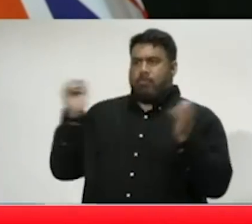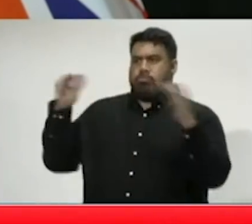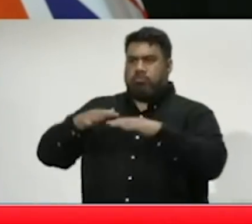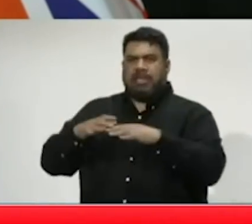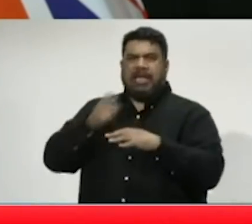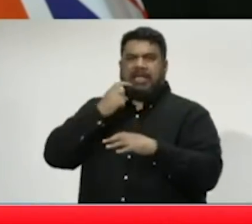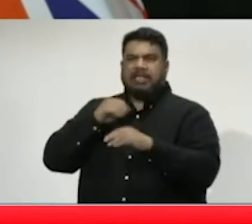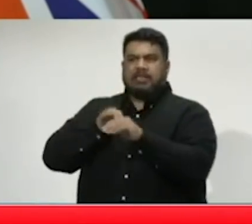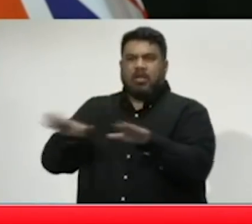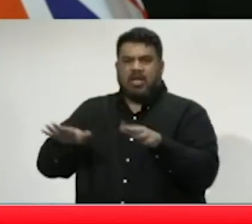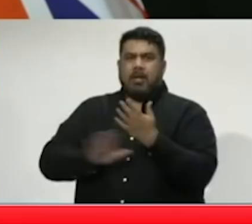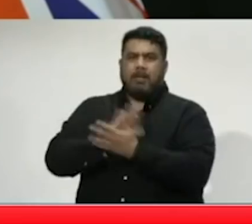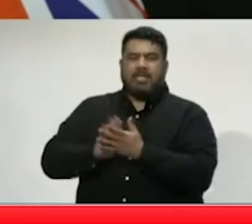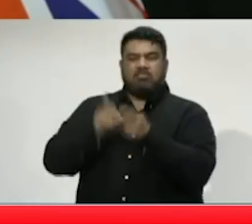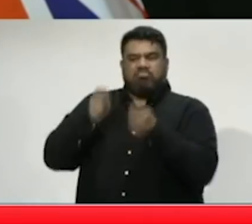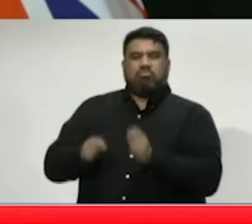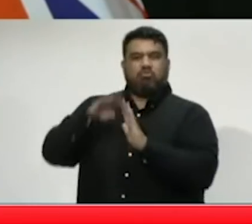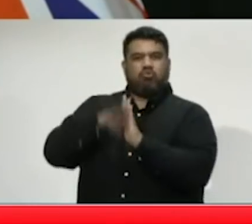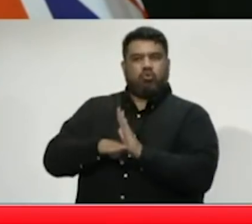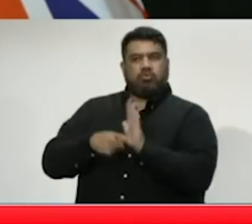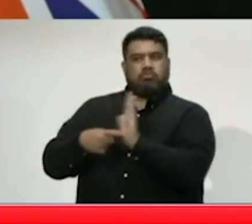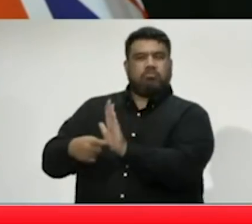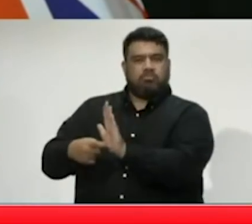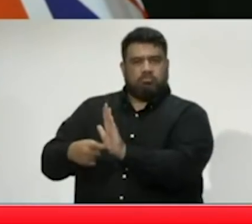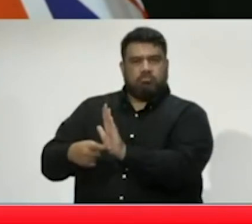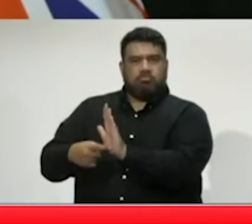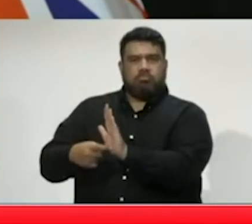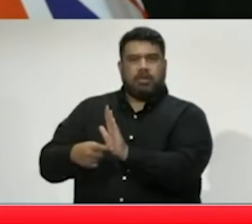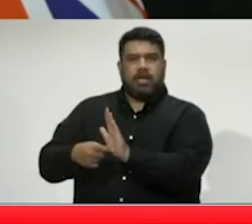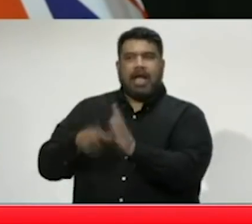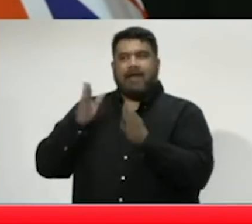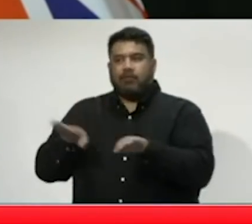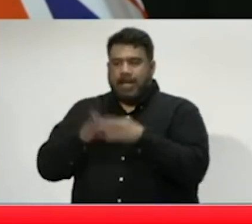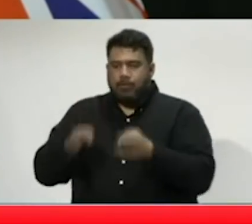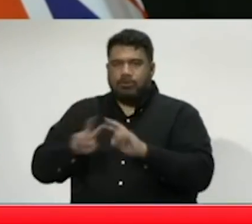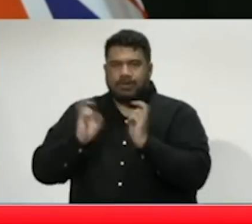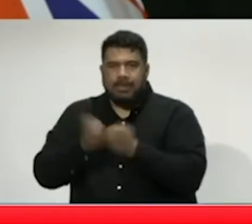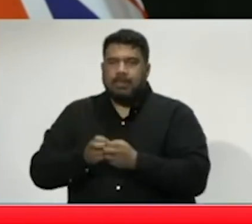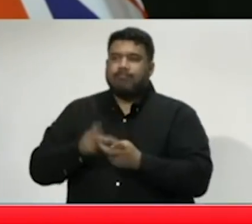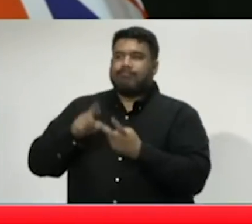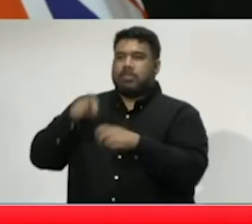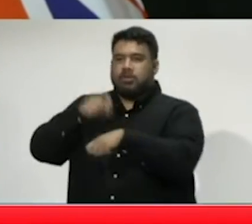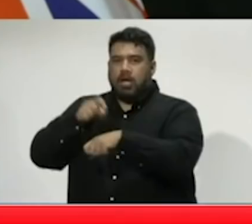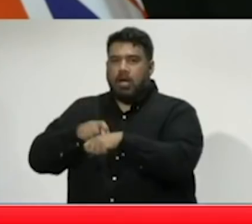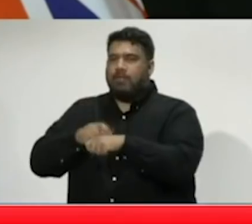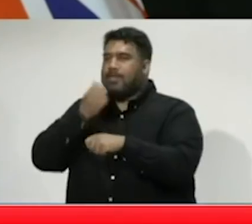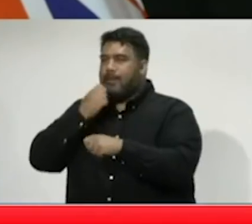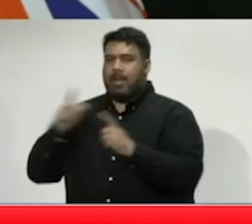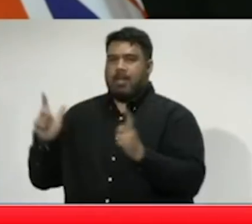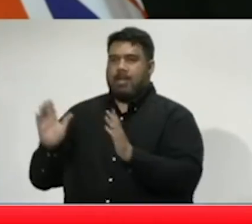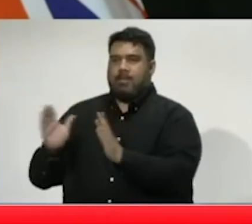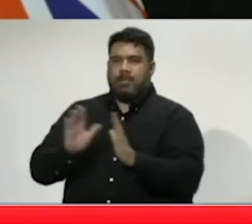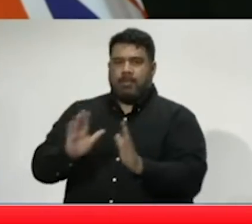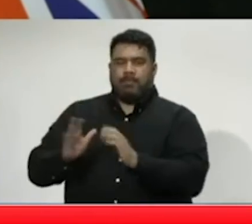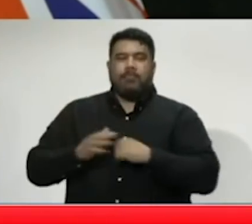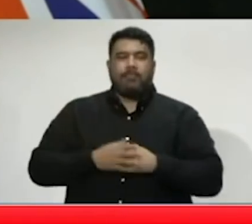ensure that we stay safe. However, I know many people want to return to normal as soon and as safely as we can.